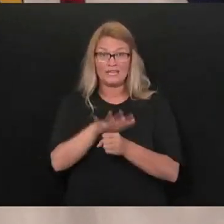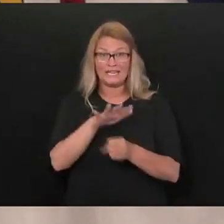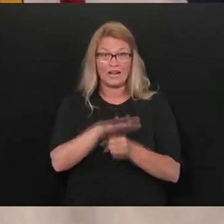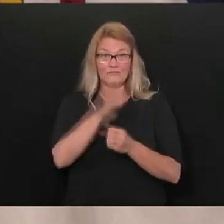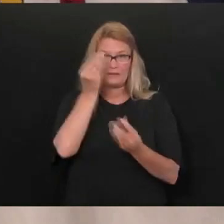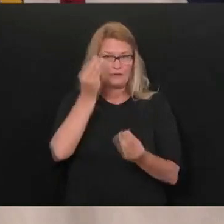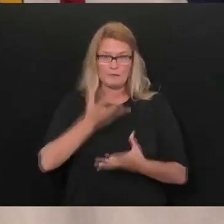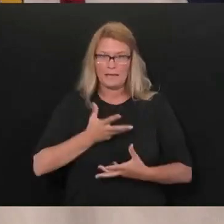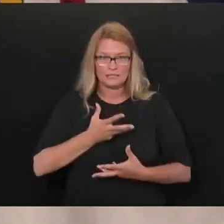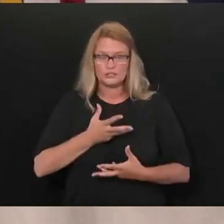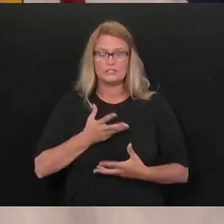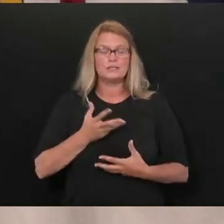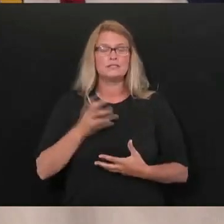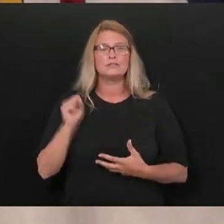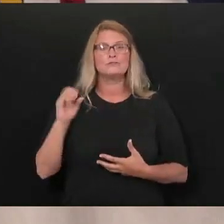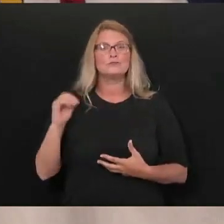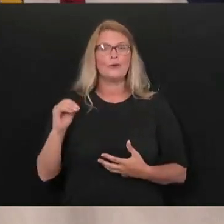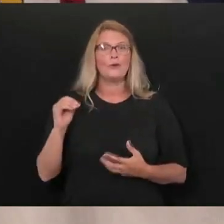to give you